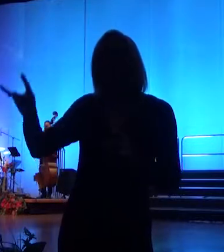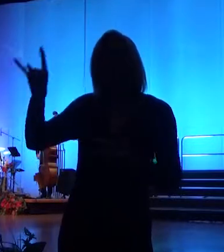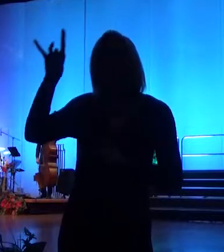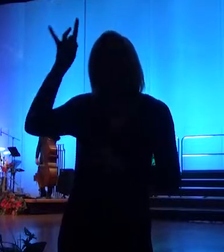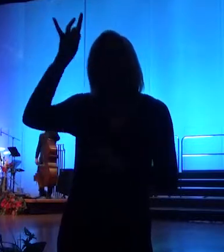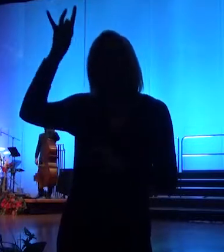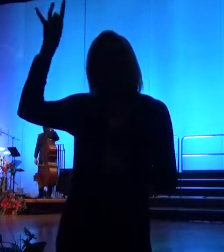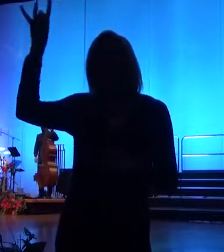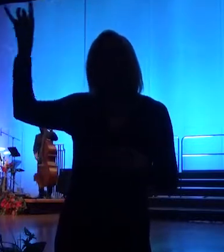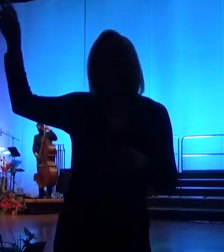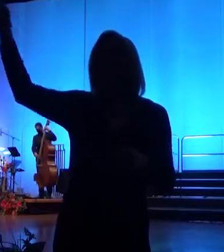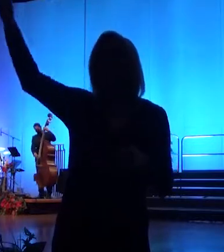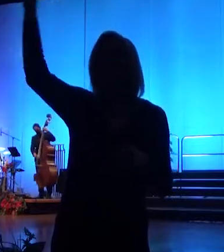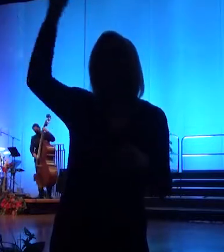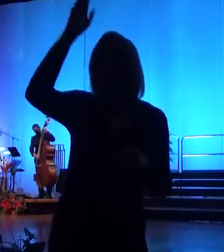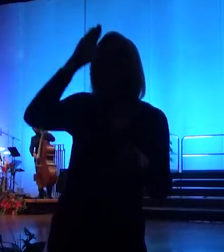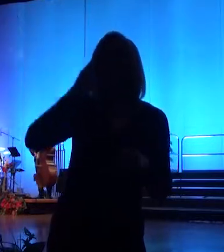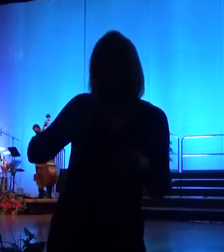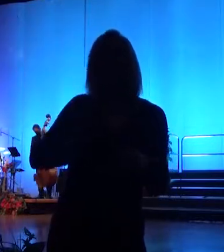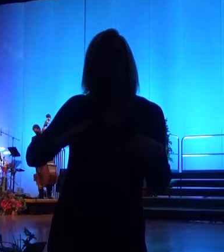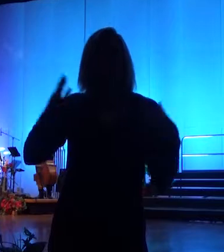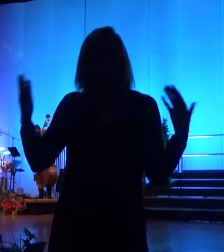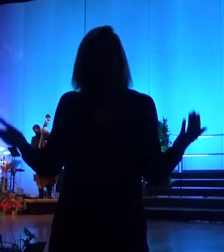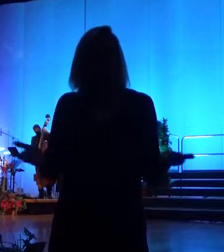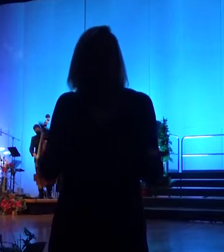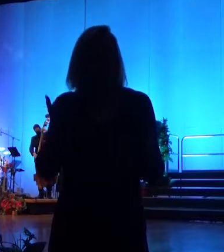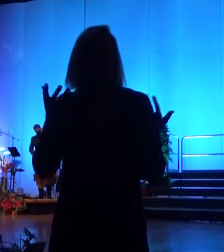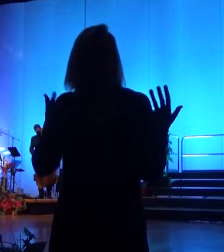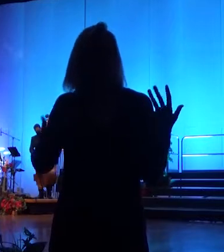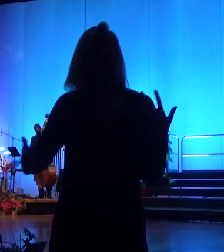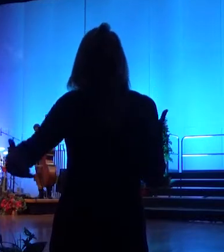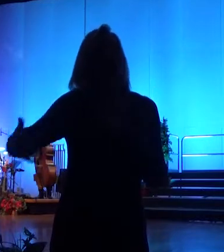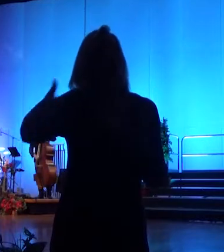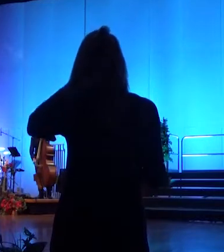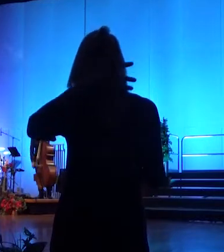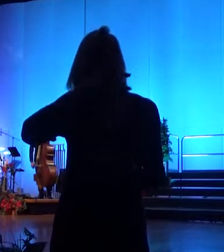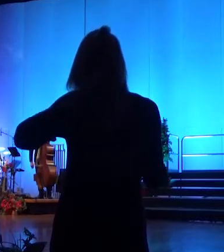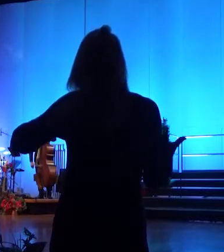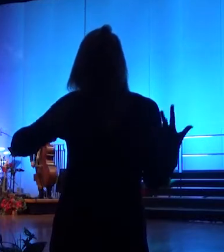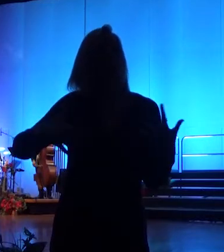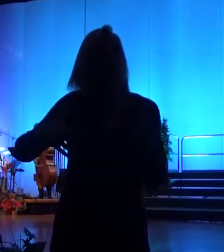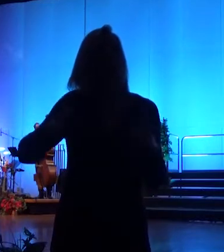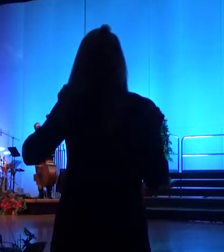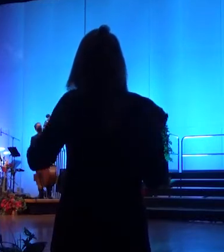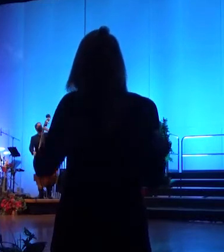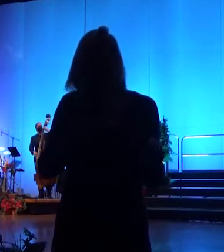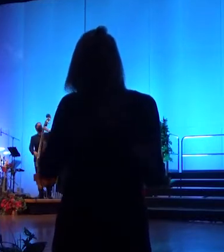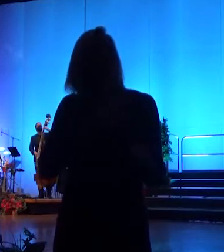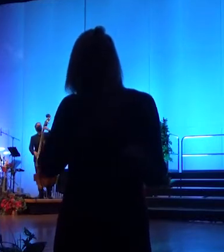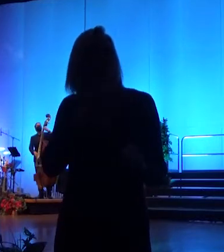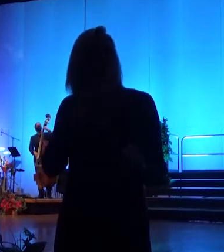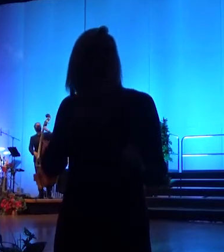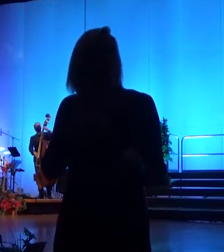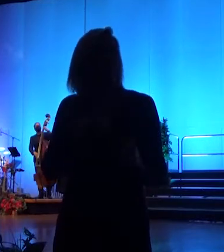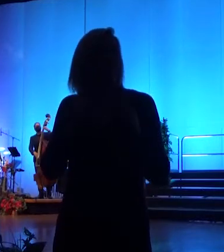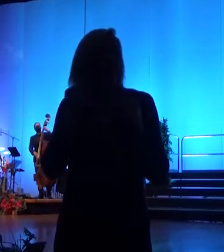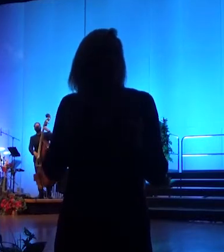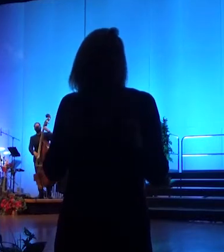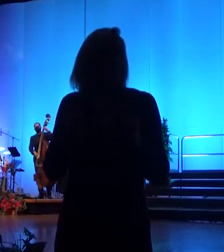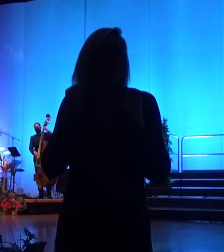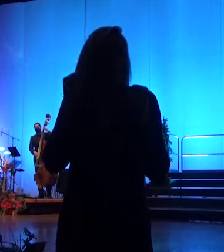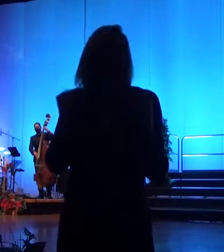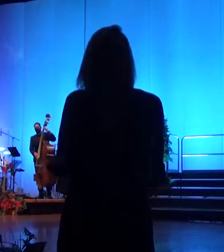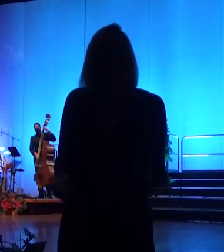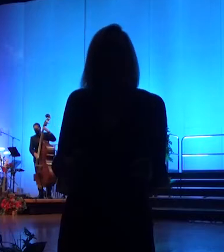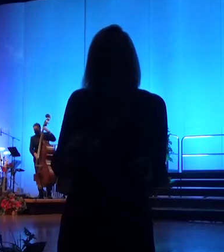Surely the presence of God is in this place. I can feel